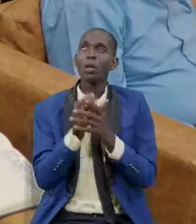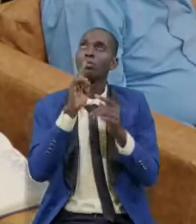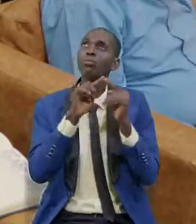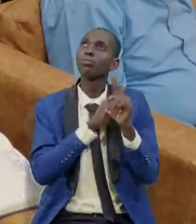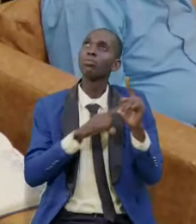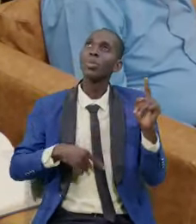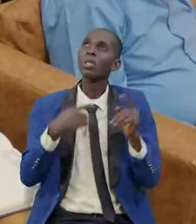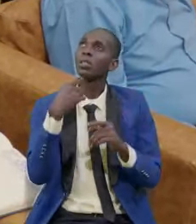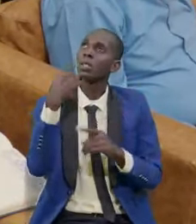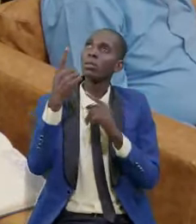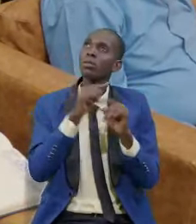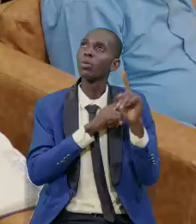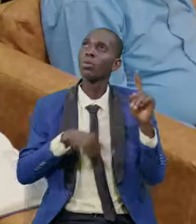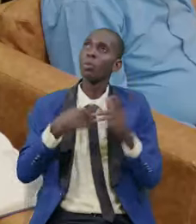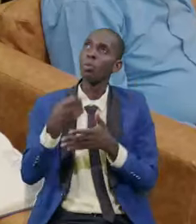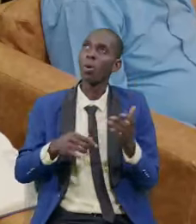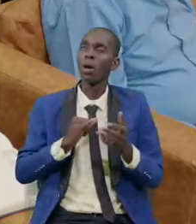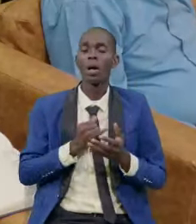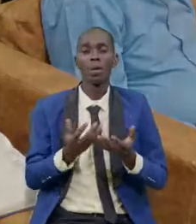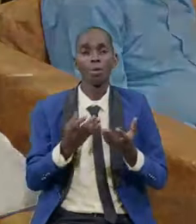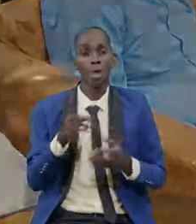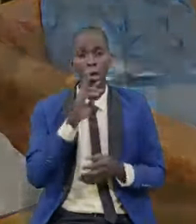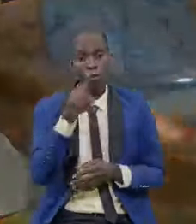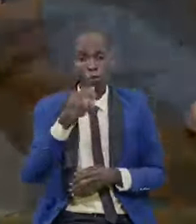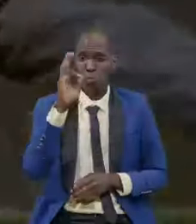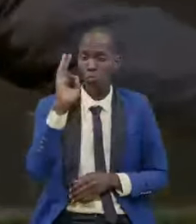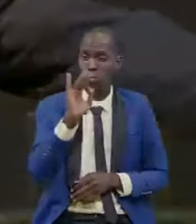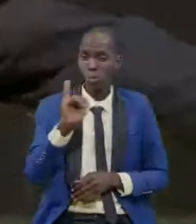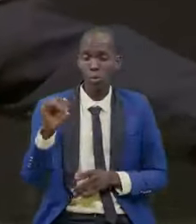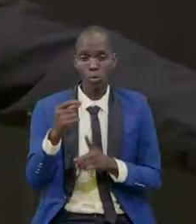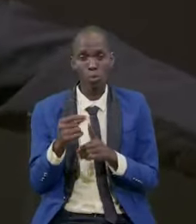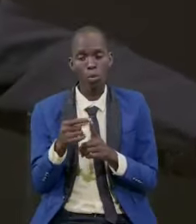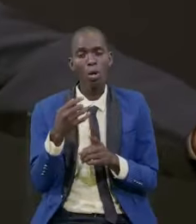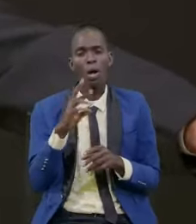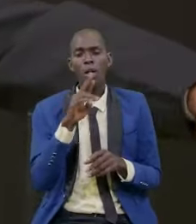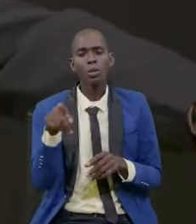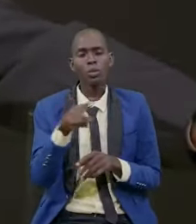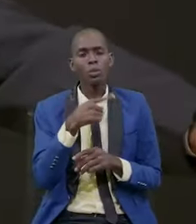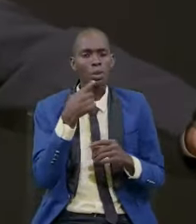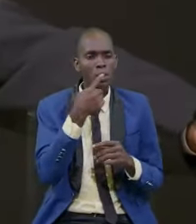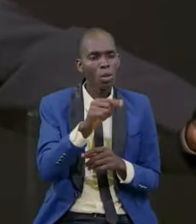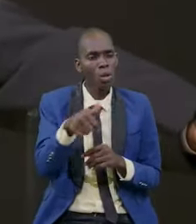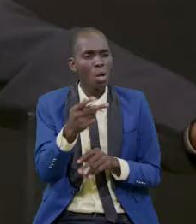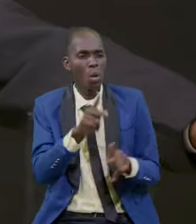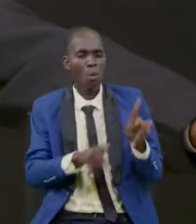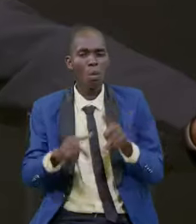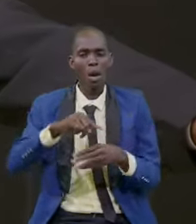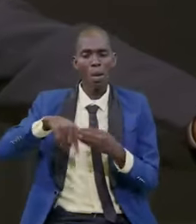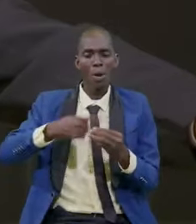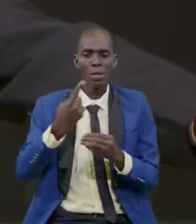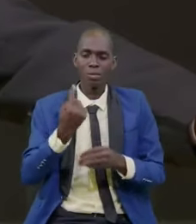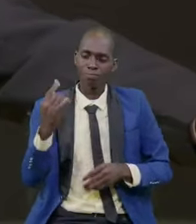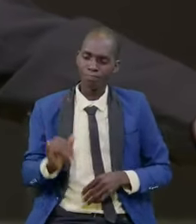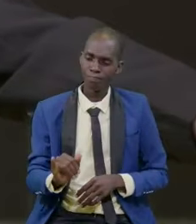what I need. Are we preaching the word? Are we telling other people about the eternal life